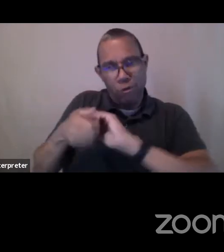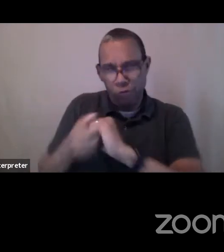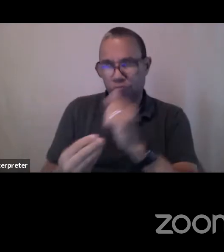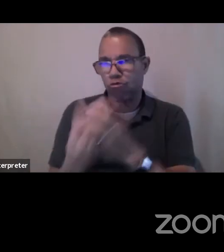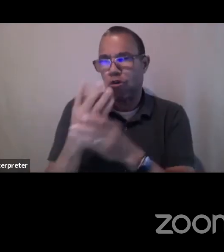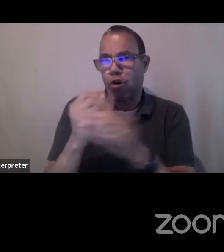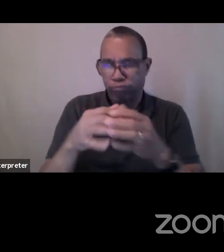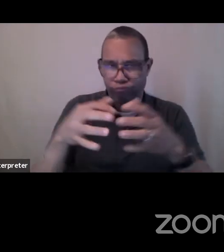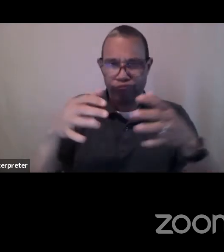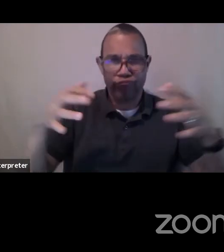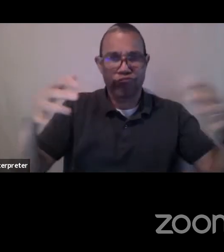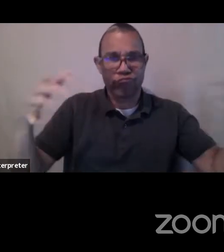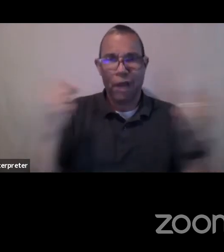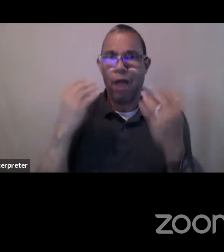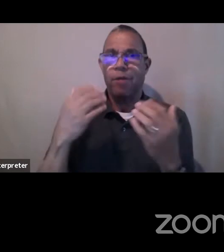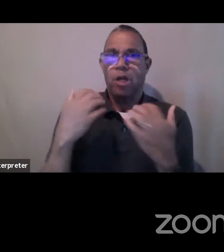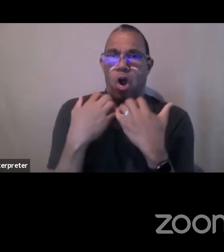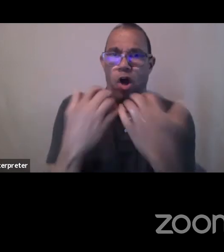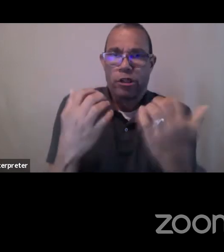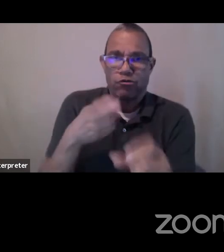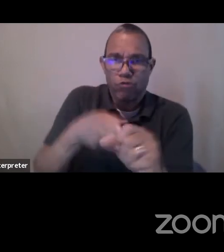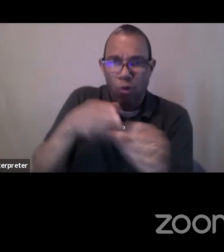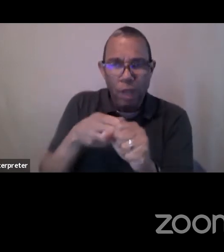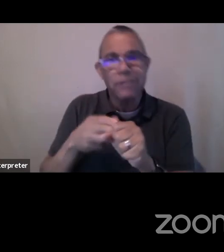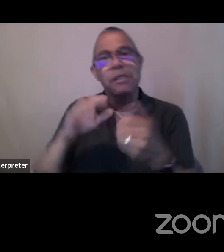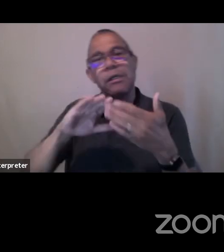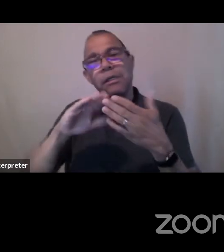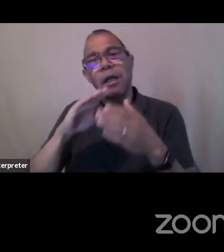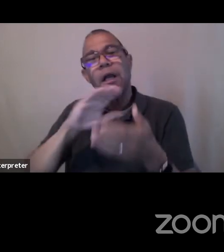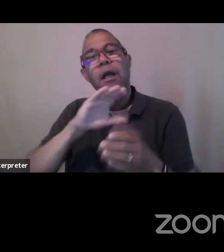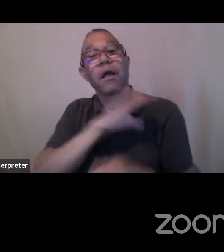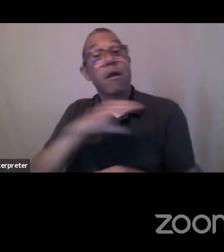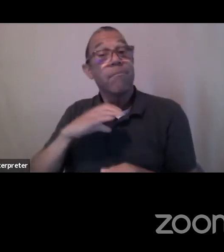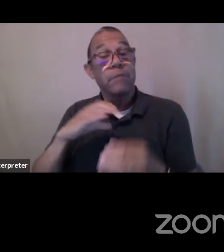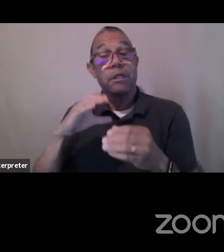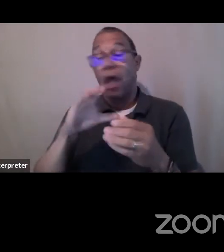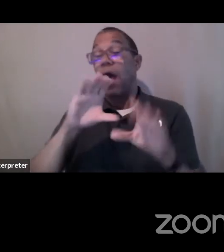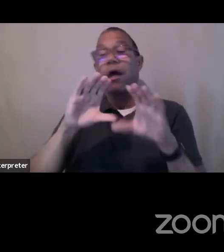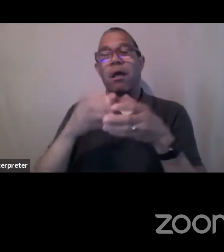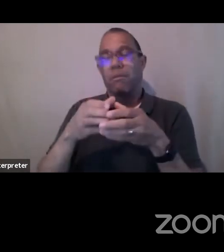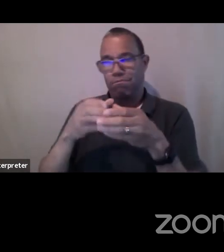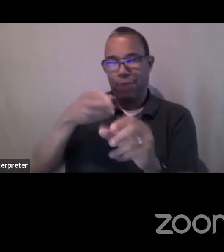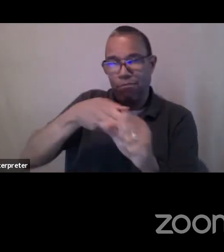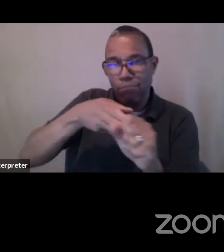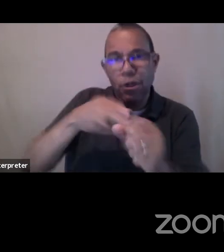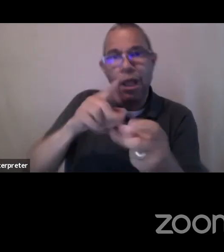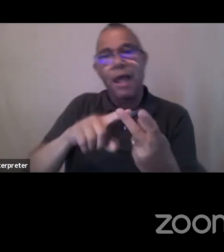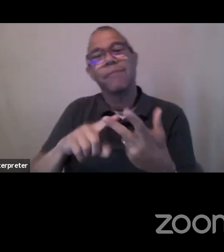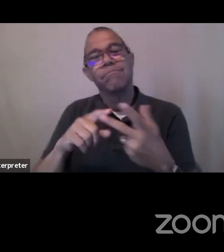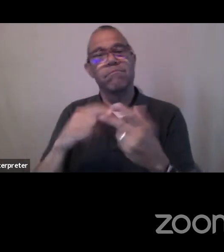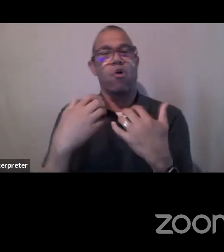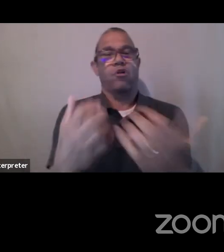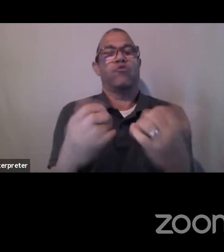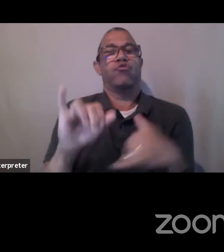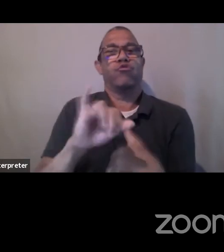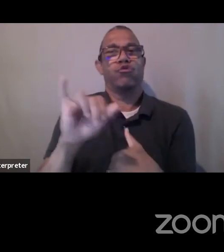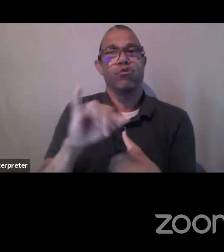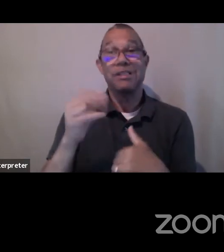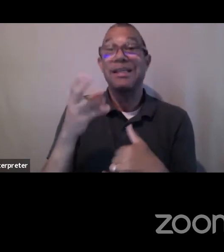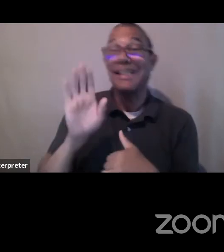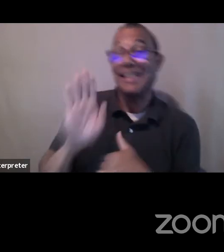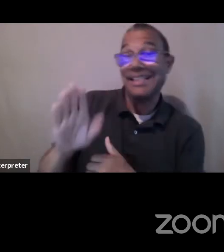members, company actors and volunteers. His theatre has been invited to perform on famous stages at world-renowned festivals all over the